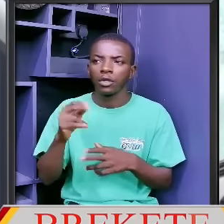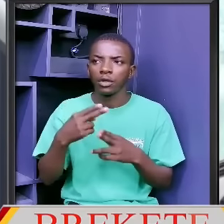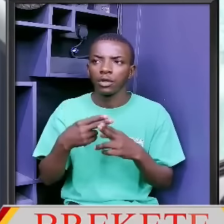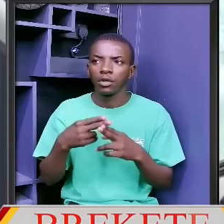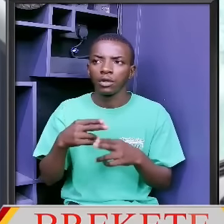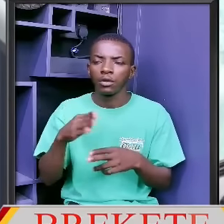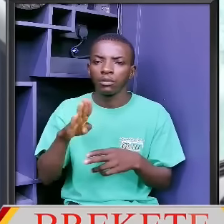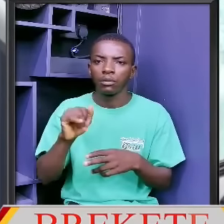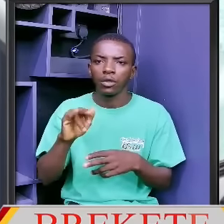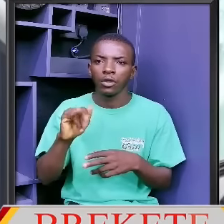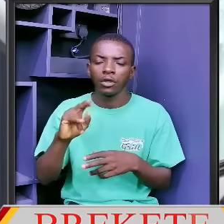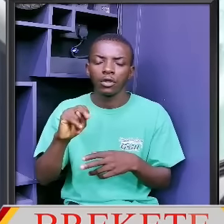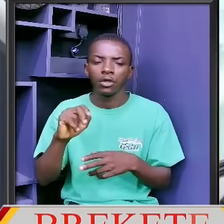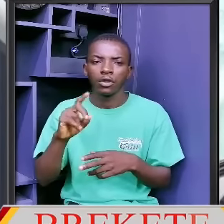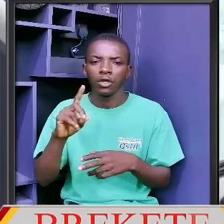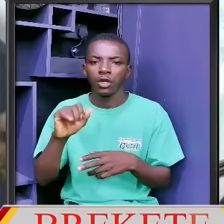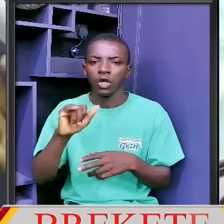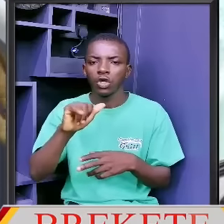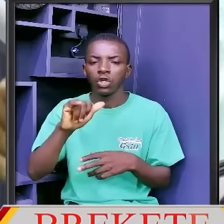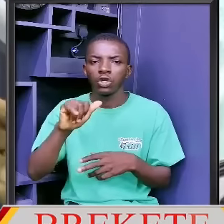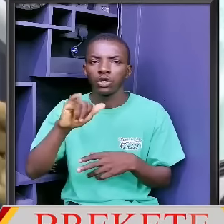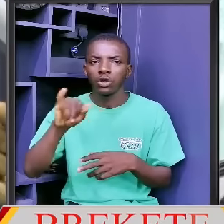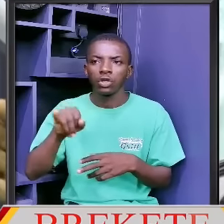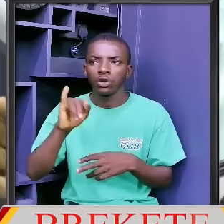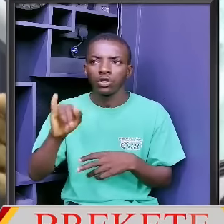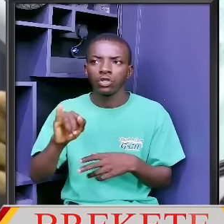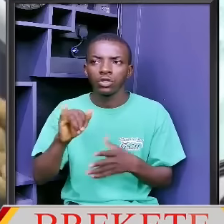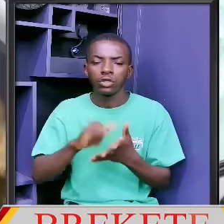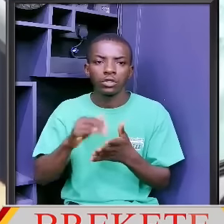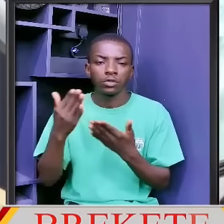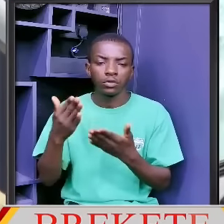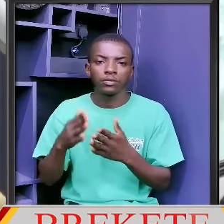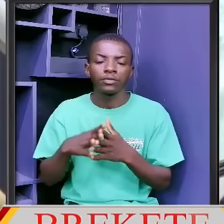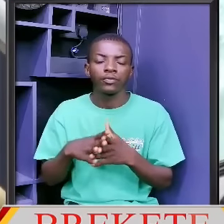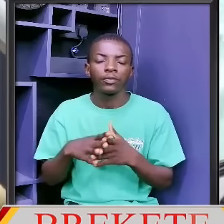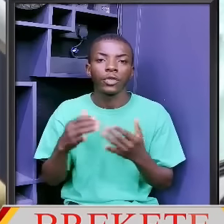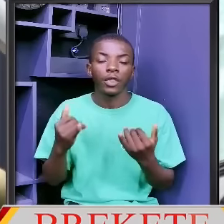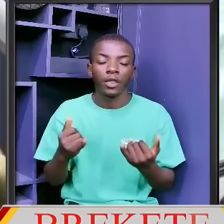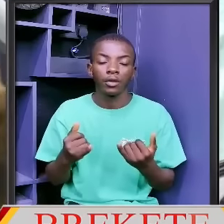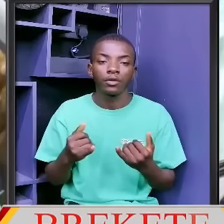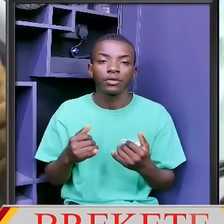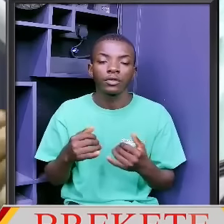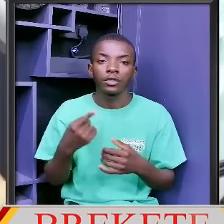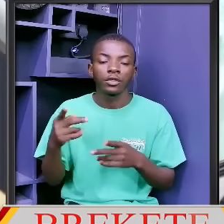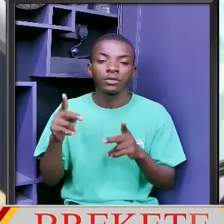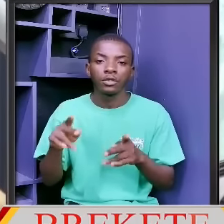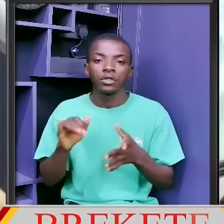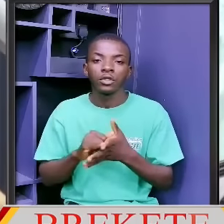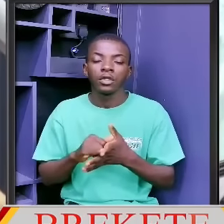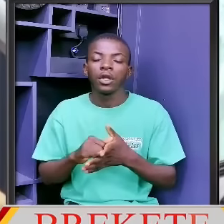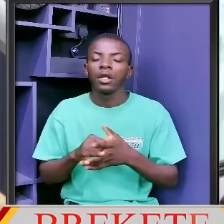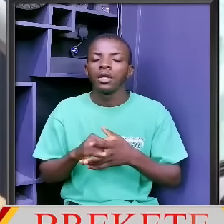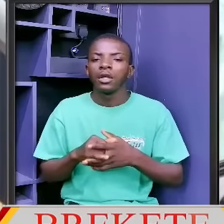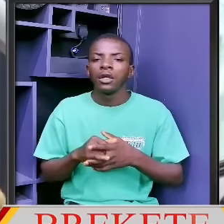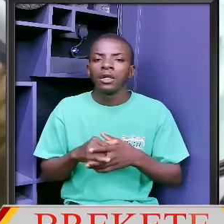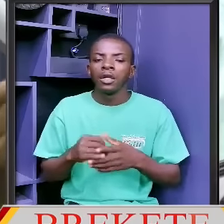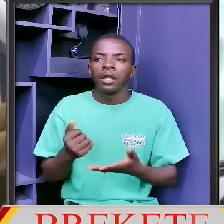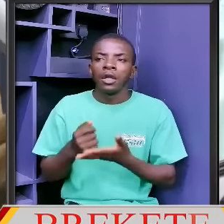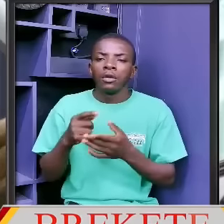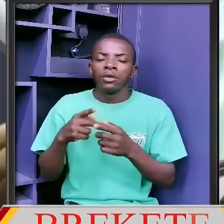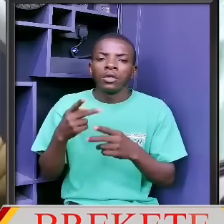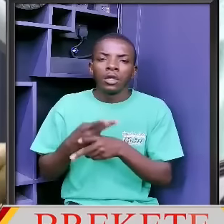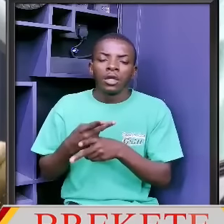village? Dirindaji. Dirindaji. Yes. Nadia Ude. Yes, sir. Now, this person where they help